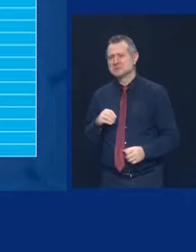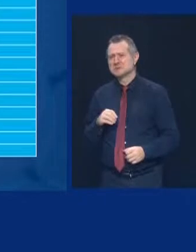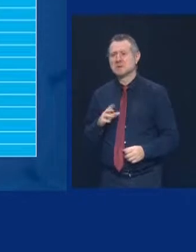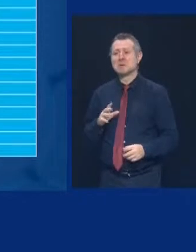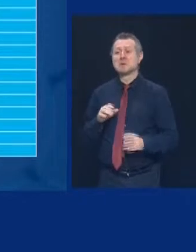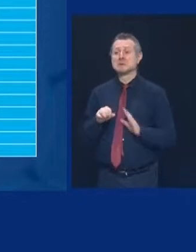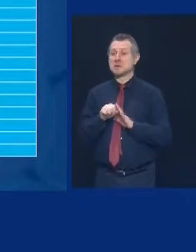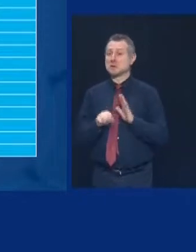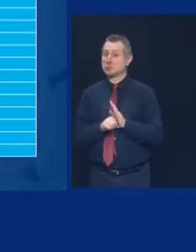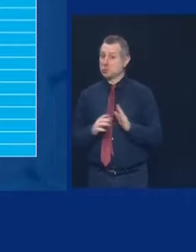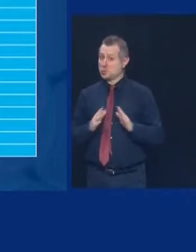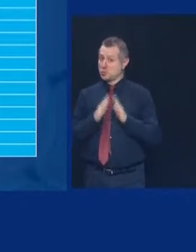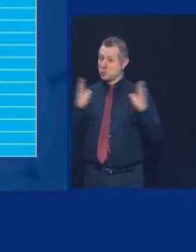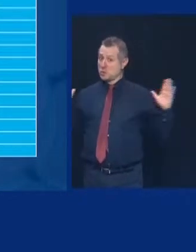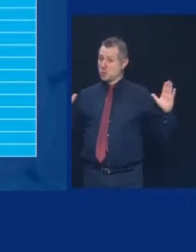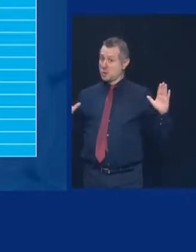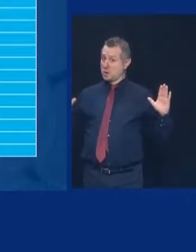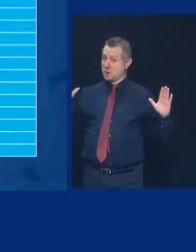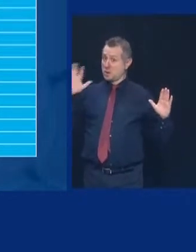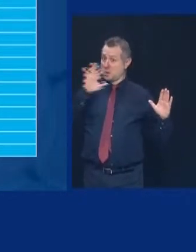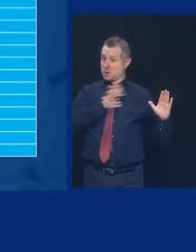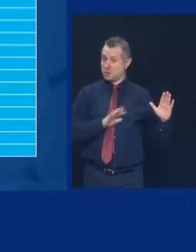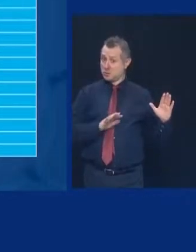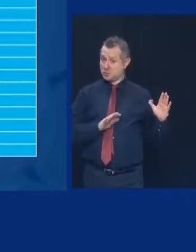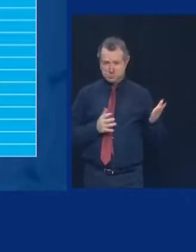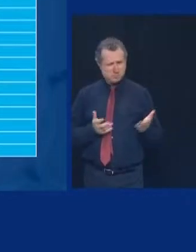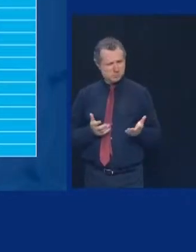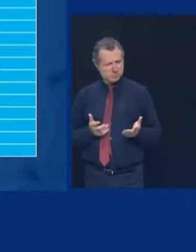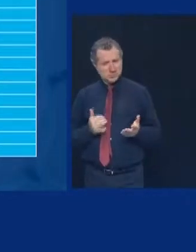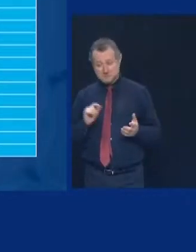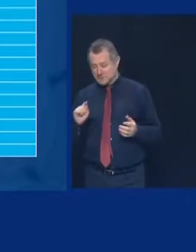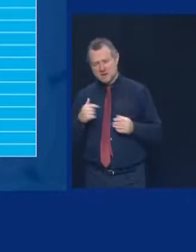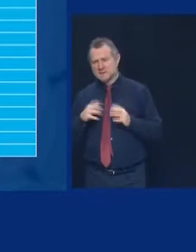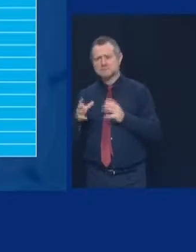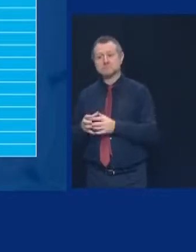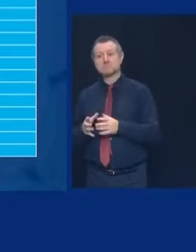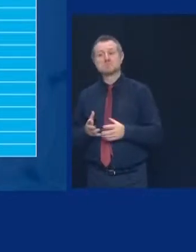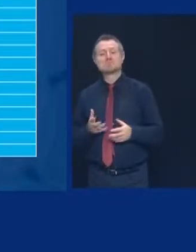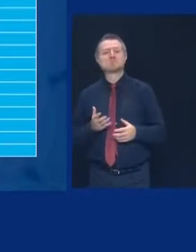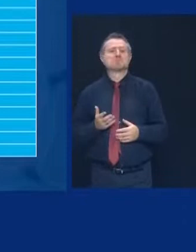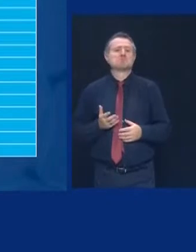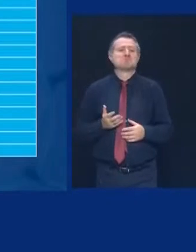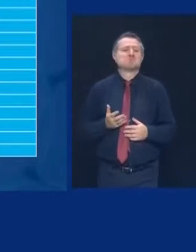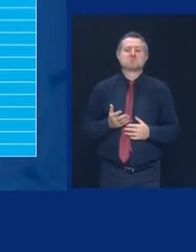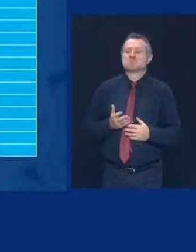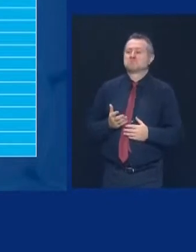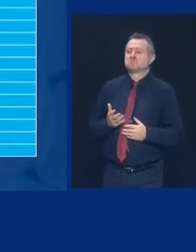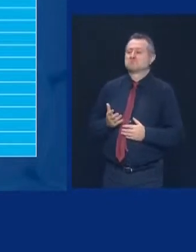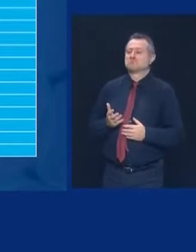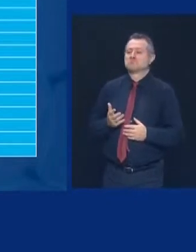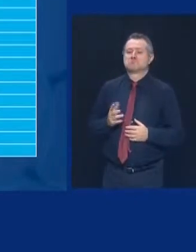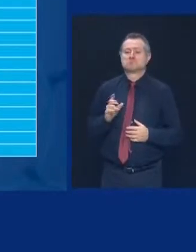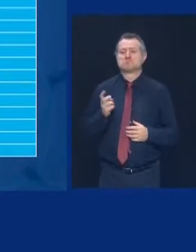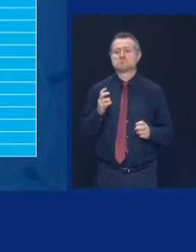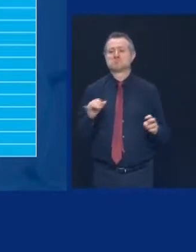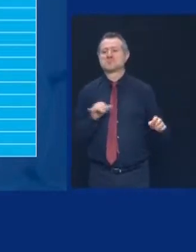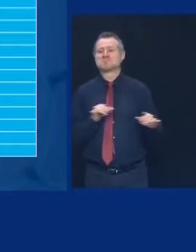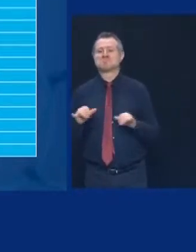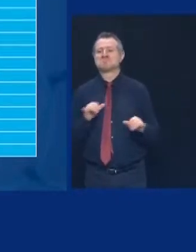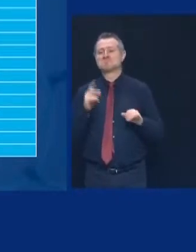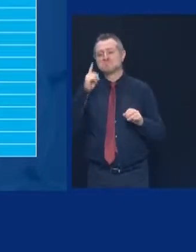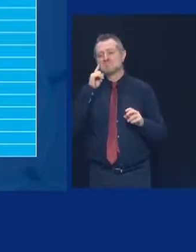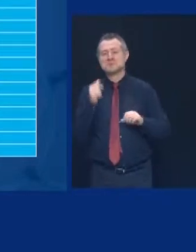statewide, you would be like you're in the number 34 level